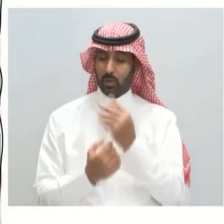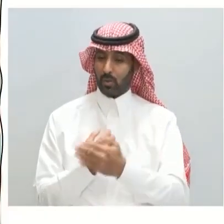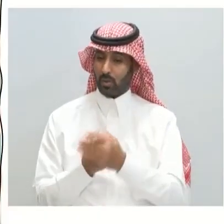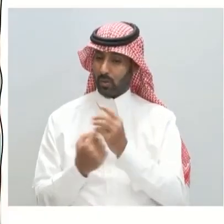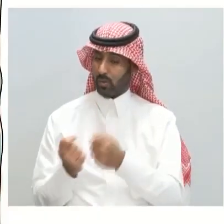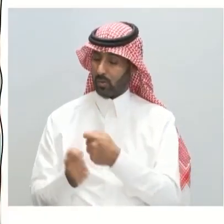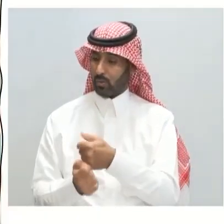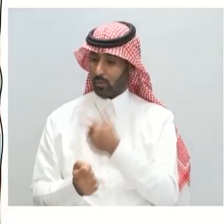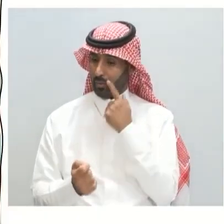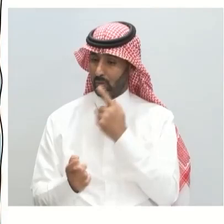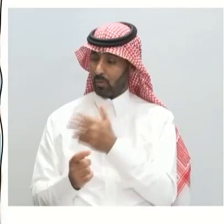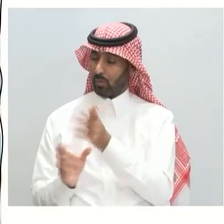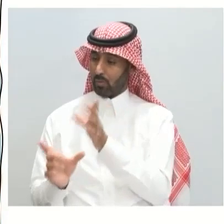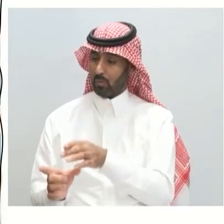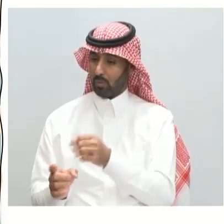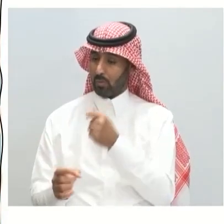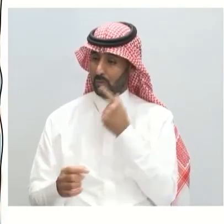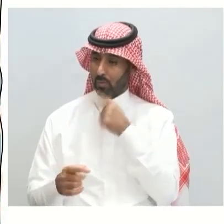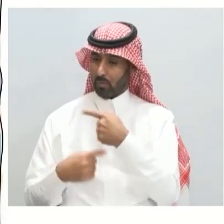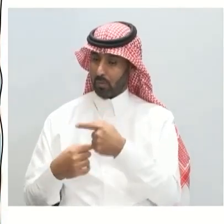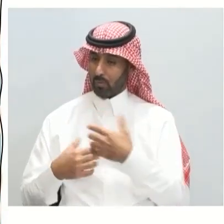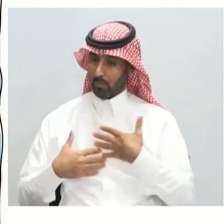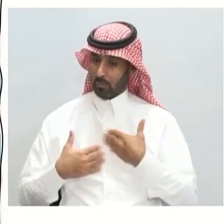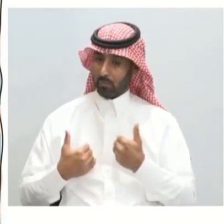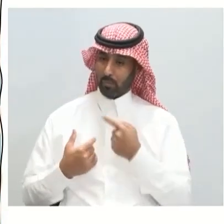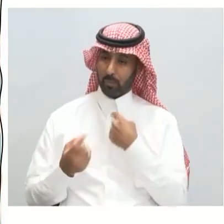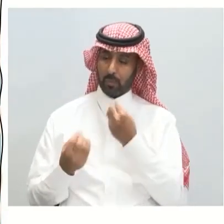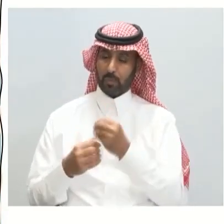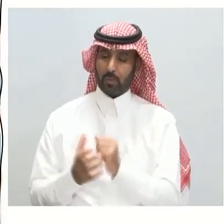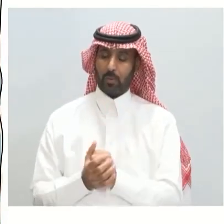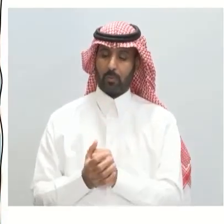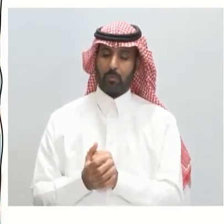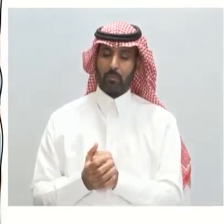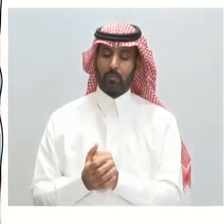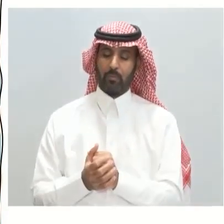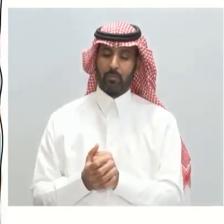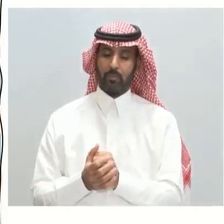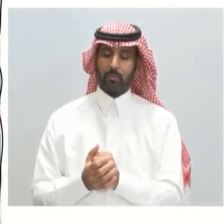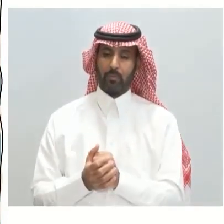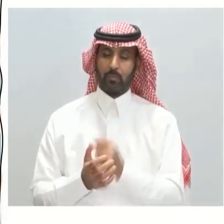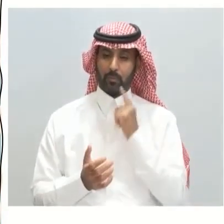clients and to keep them happy. And you can say add one more question.